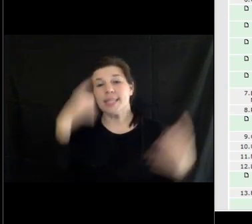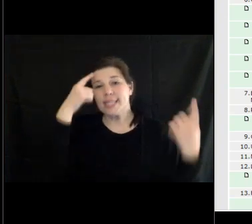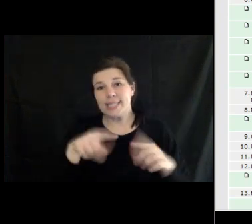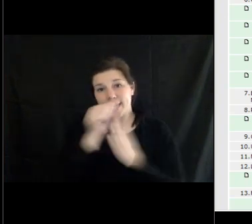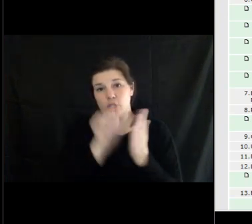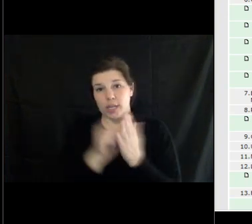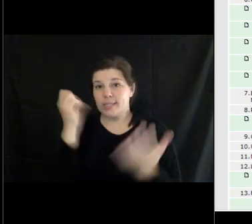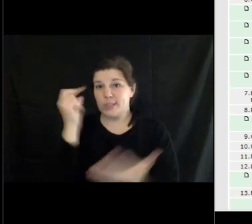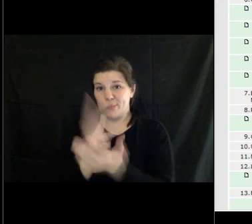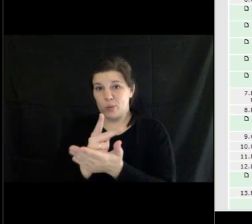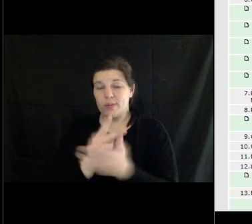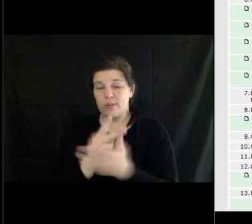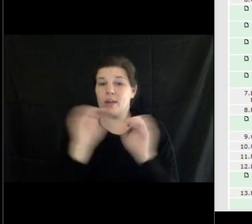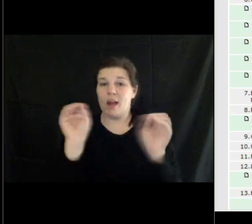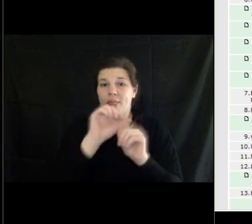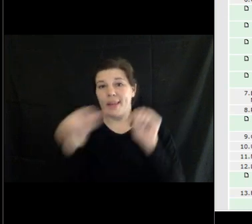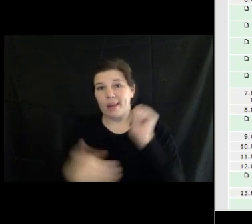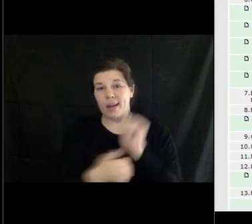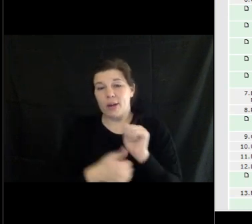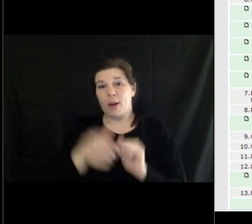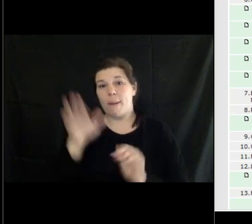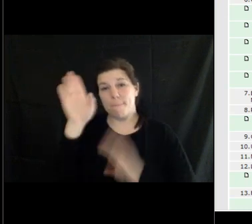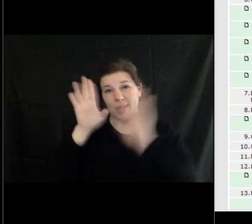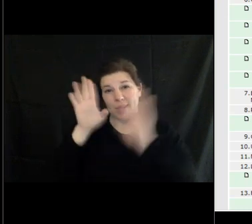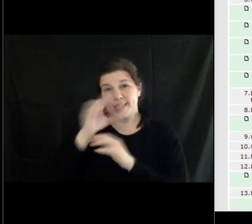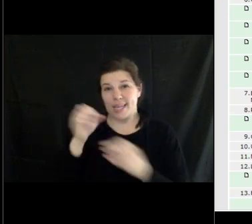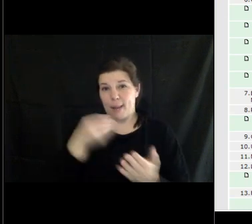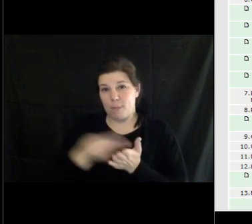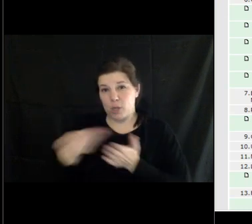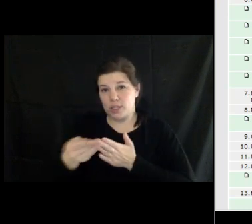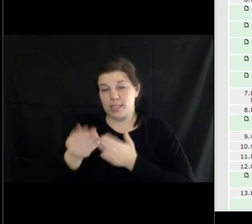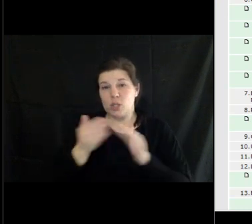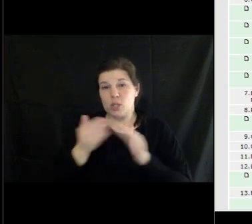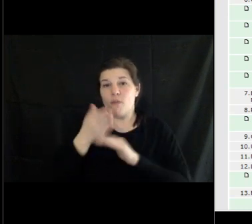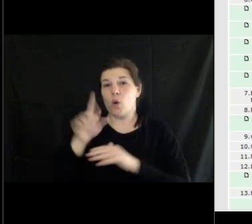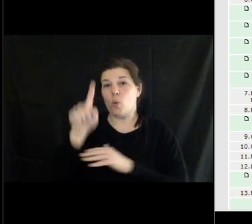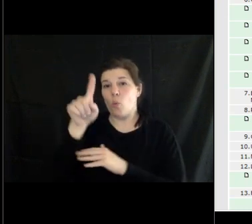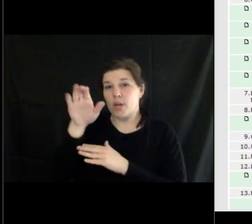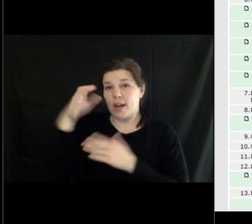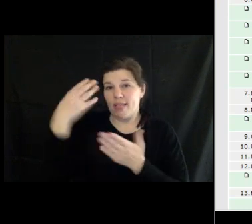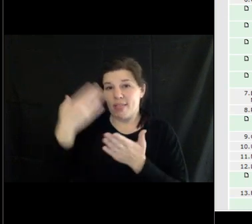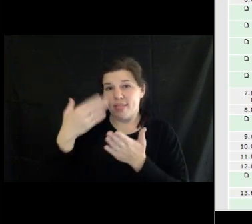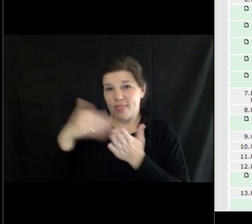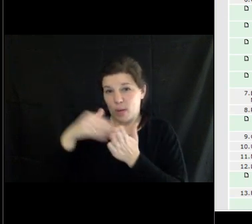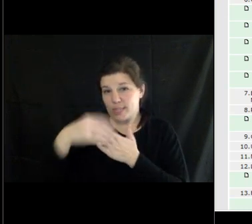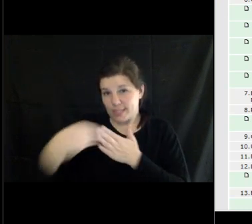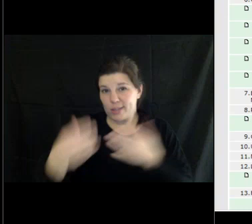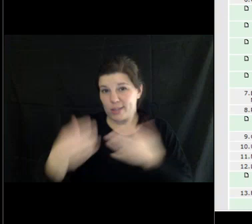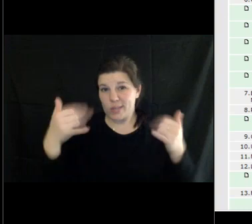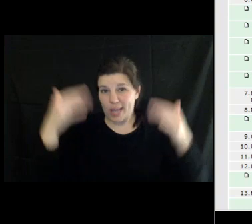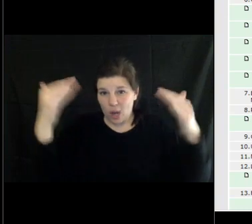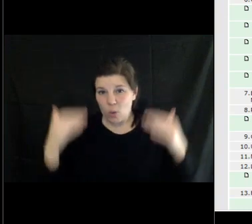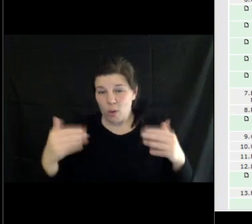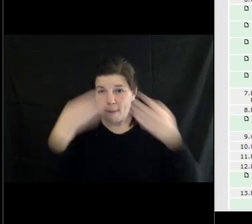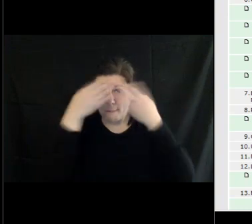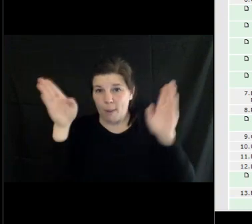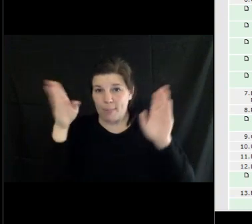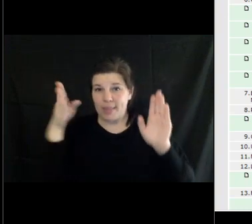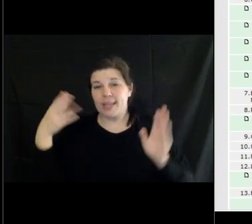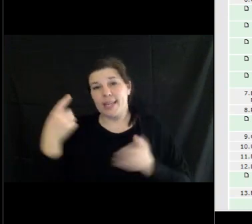no items under bids and purchases over $100,000. So now we're going to move on to public hearing. Mr.